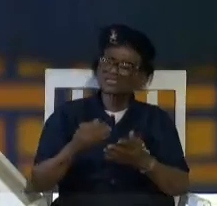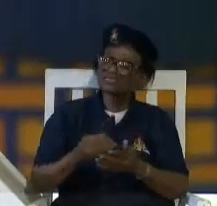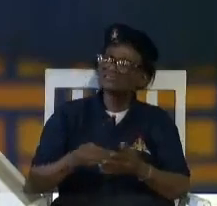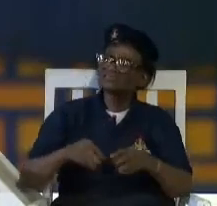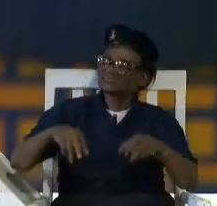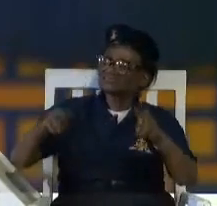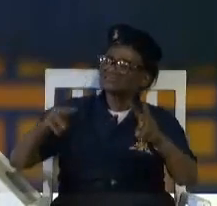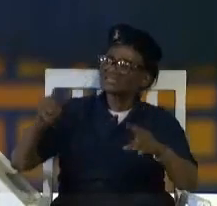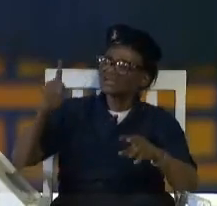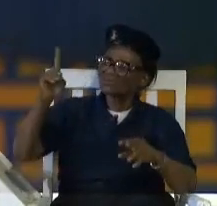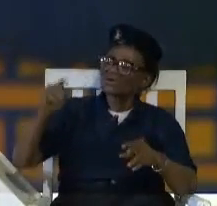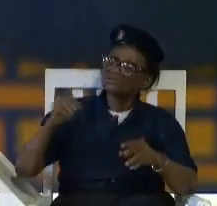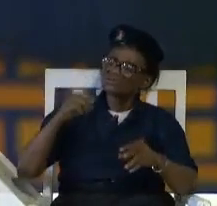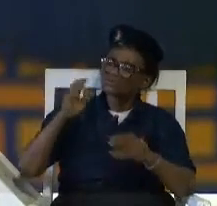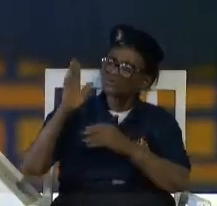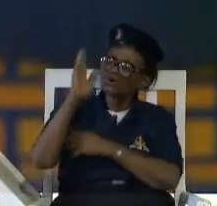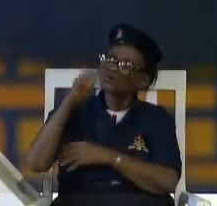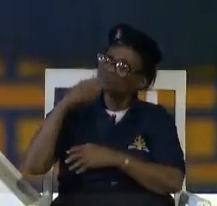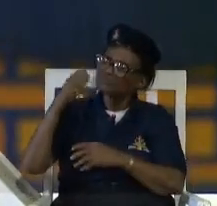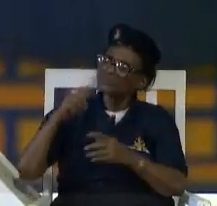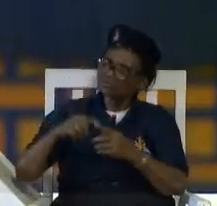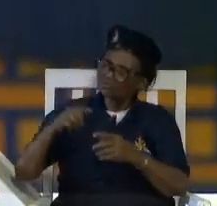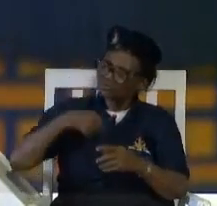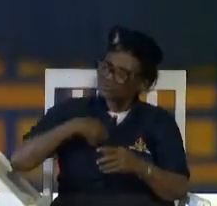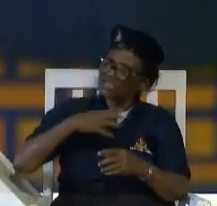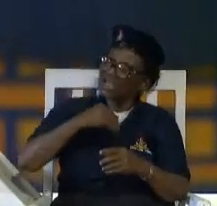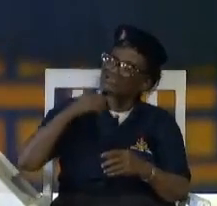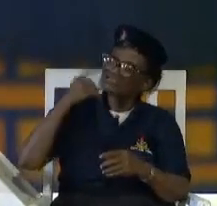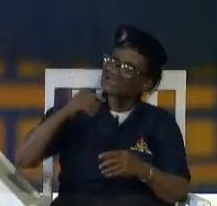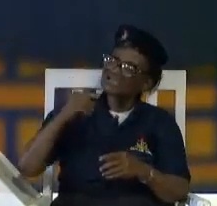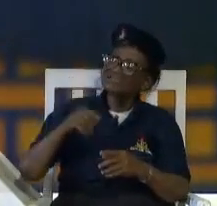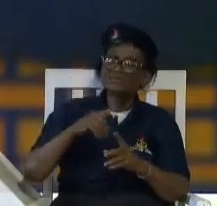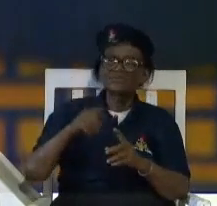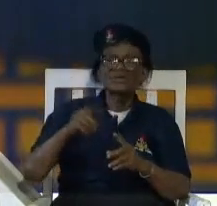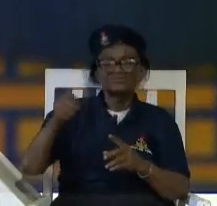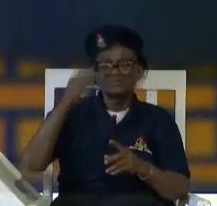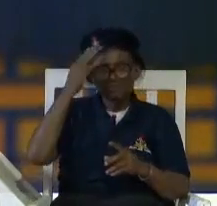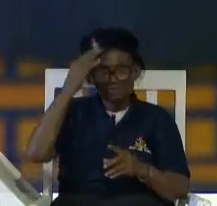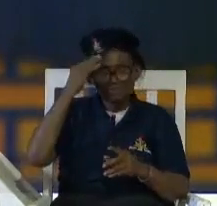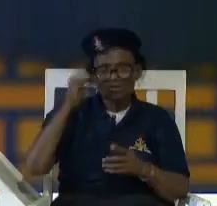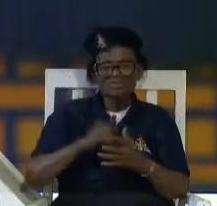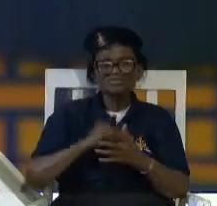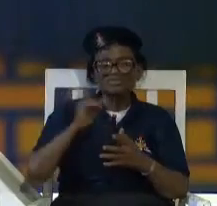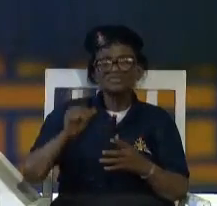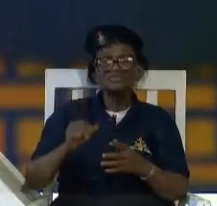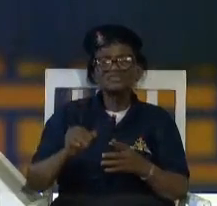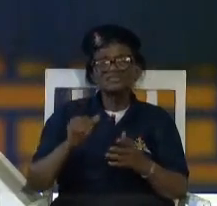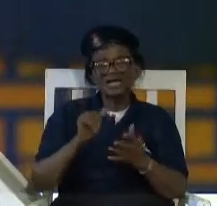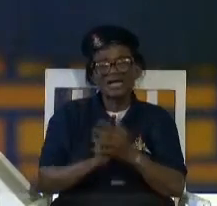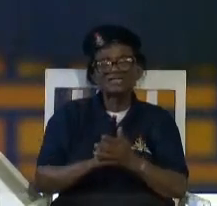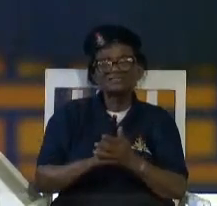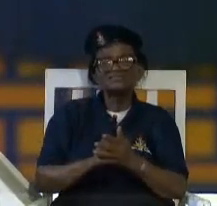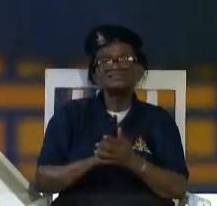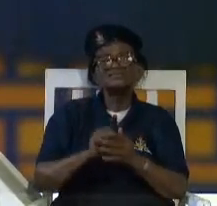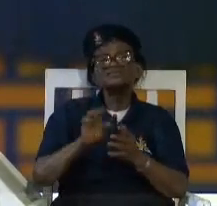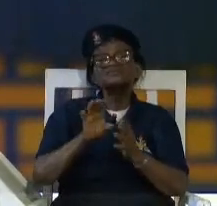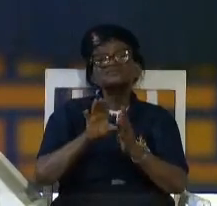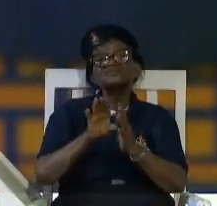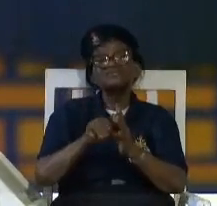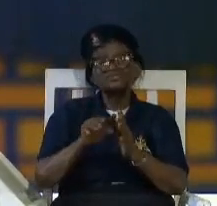And God spoke to me and said, when you know it is that cheap, go and buy yours.